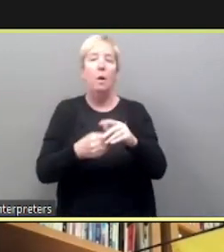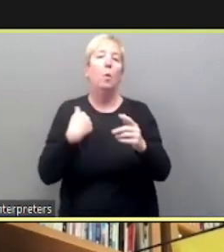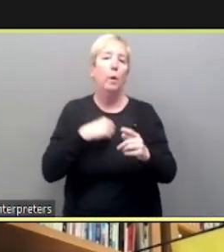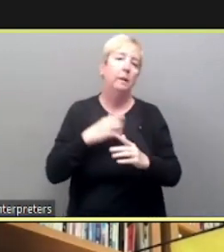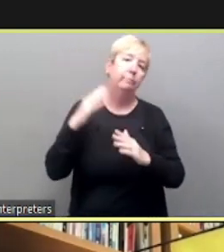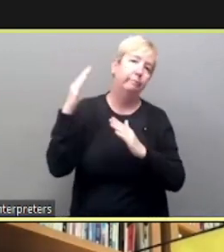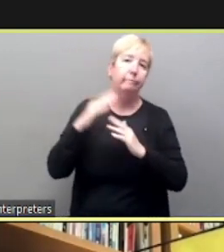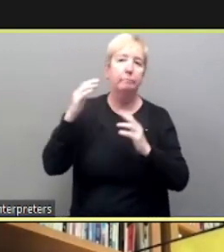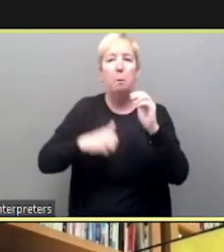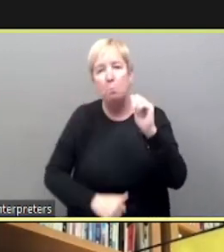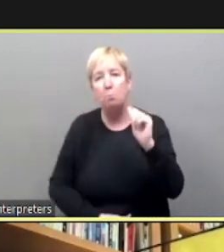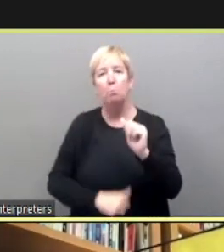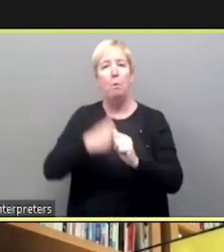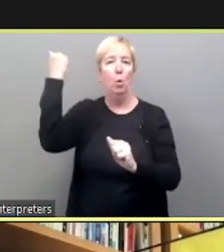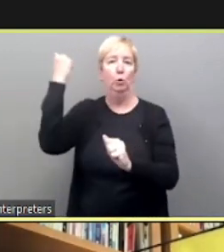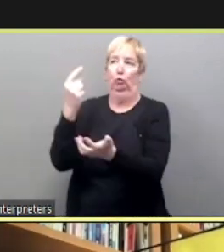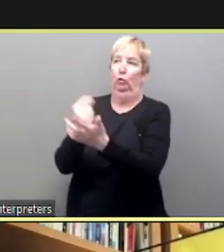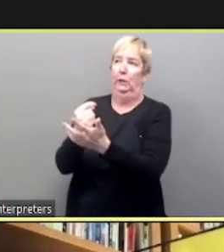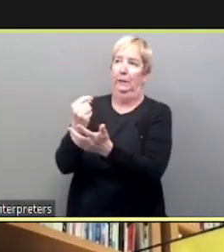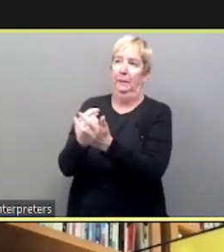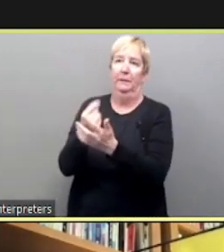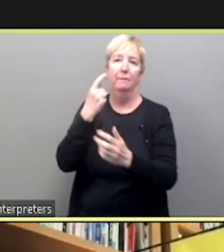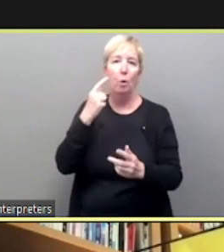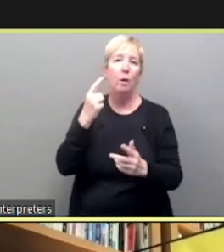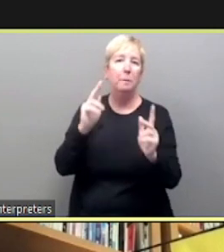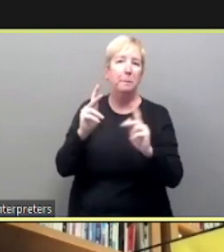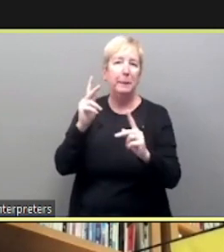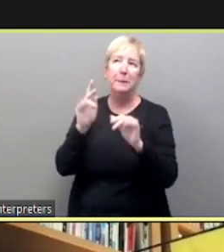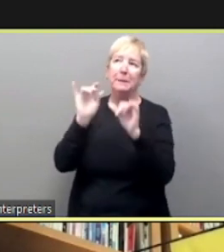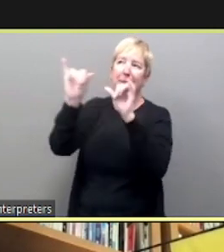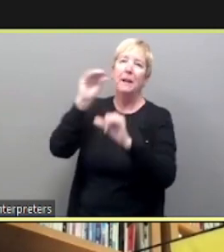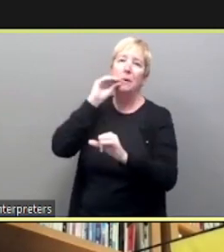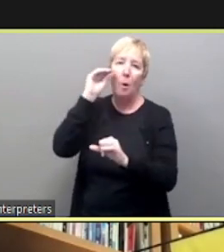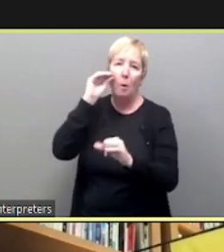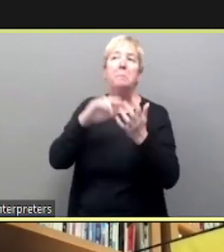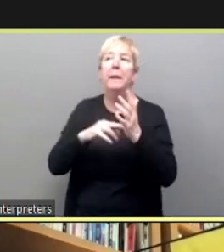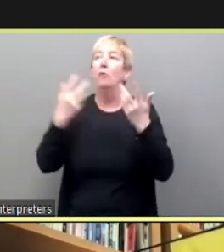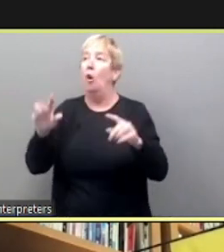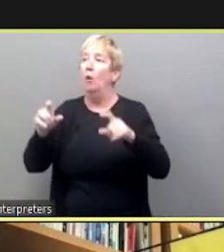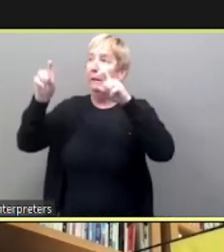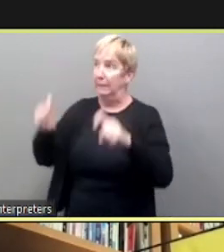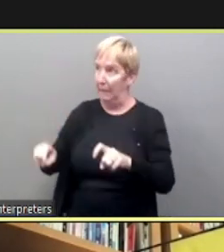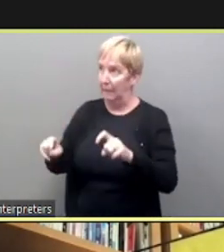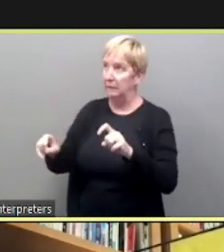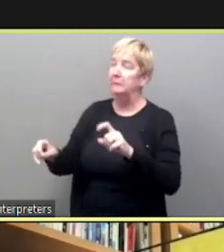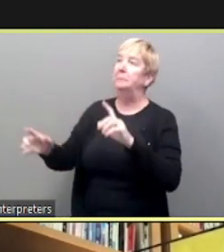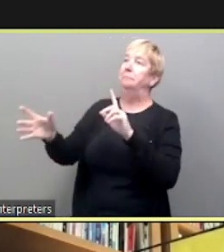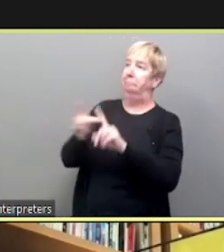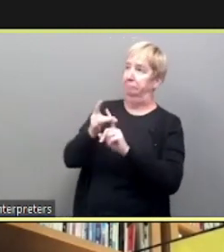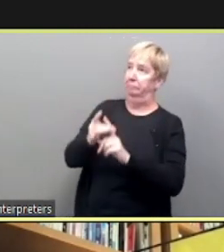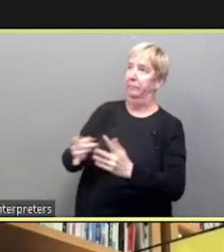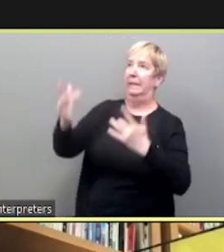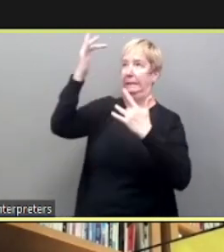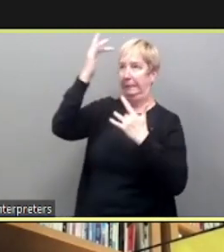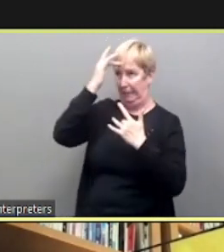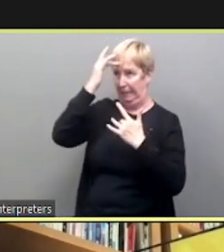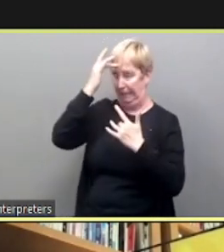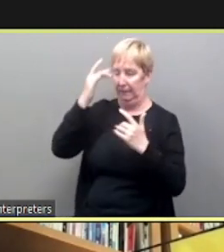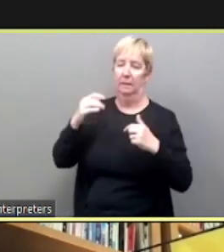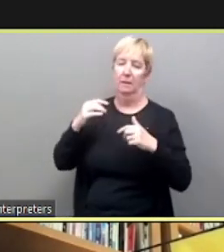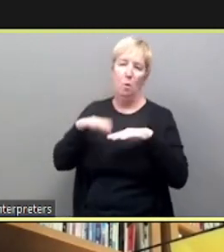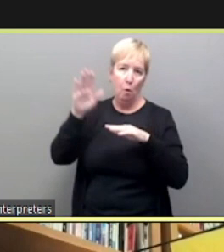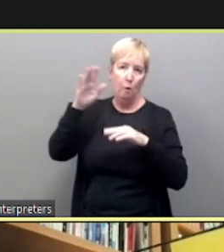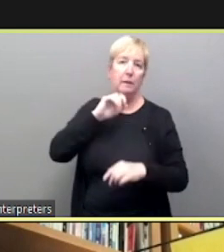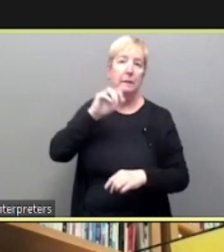of treatment of those who are COVID positive, have COVID symptoms, are over